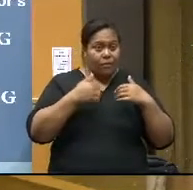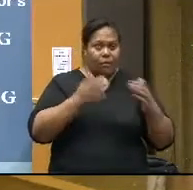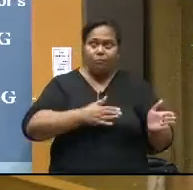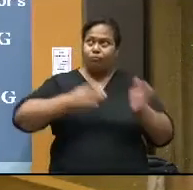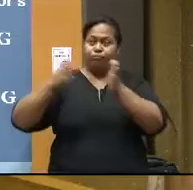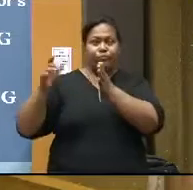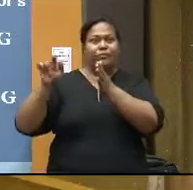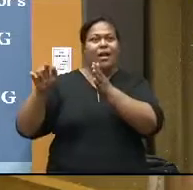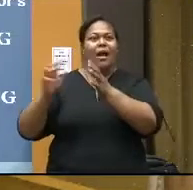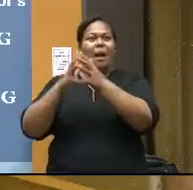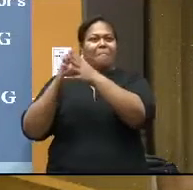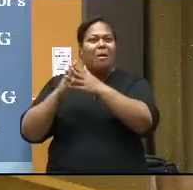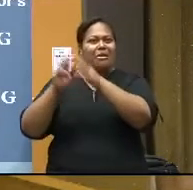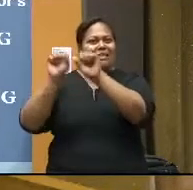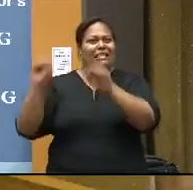degree.